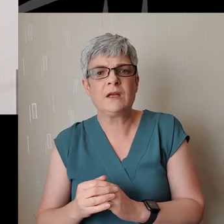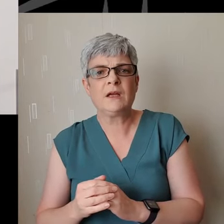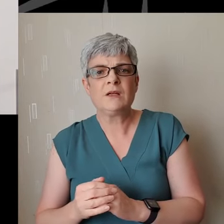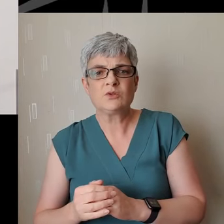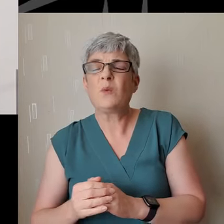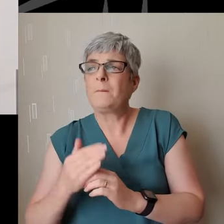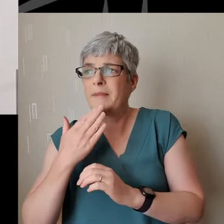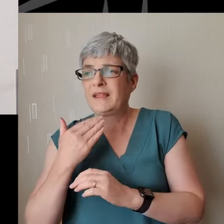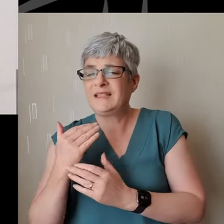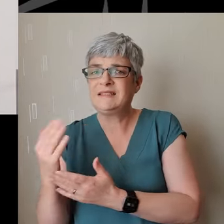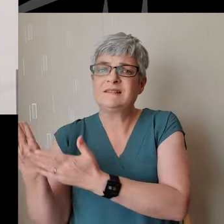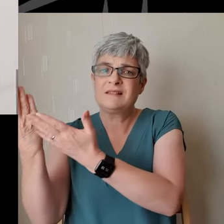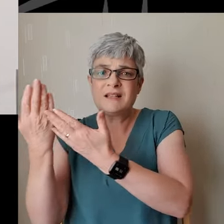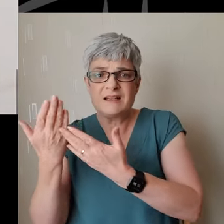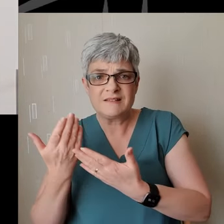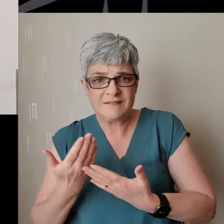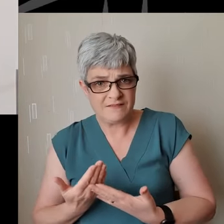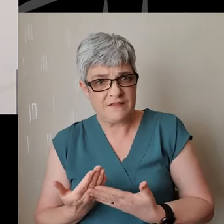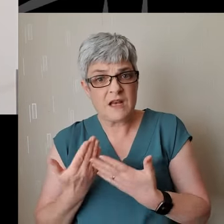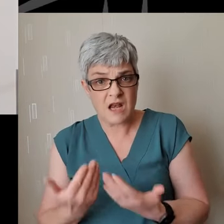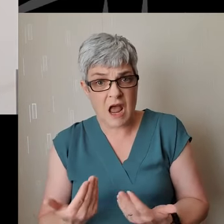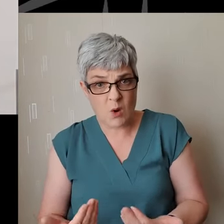Assure us now of your forgiveness.